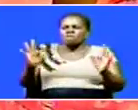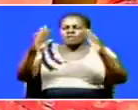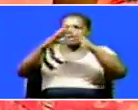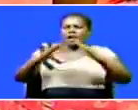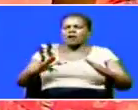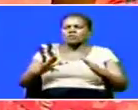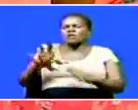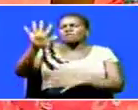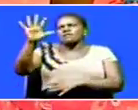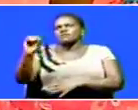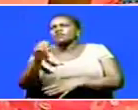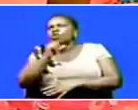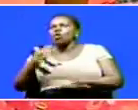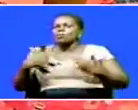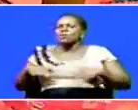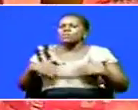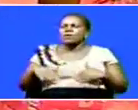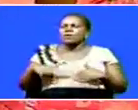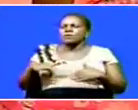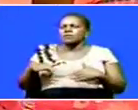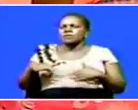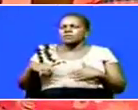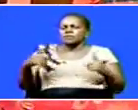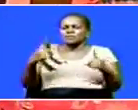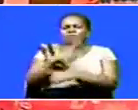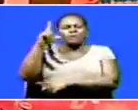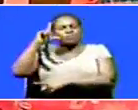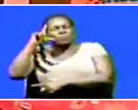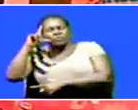to 50 senior citizens in 5 separate dormitories.